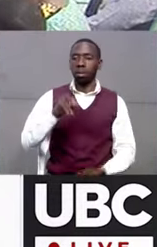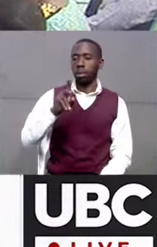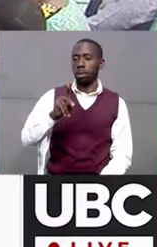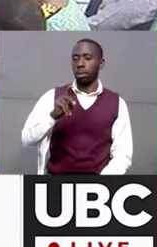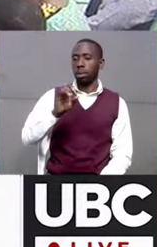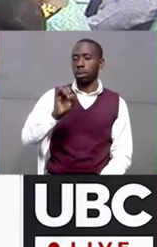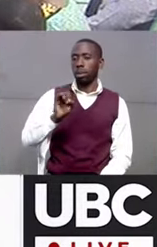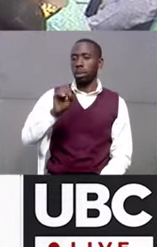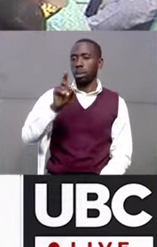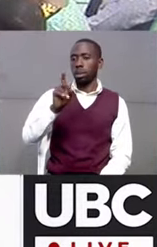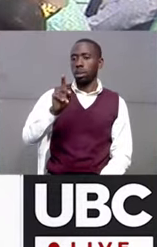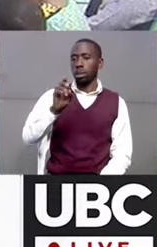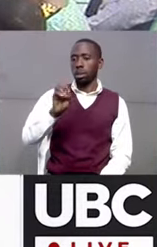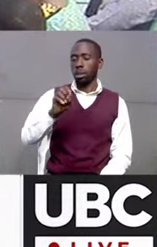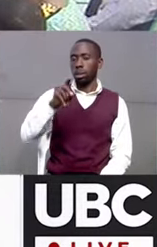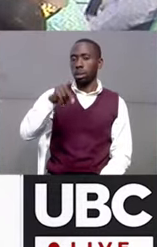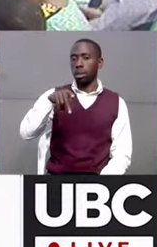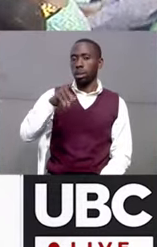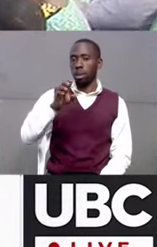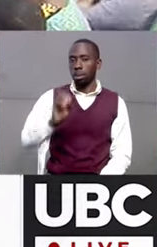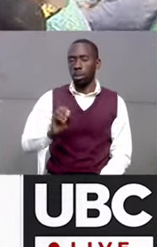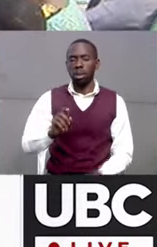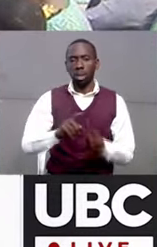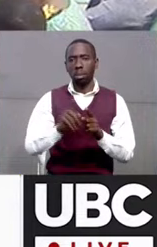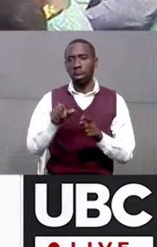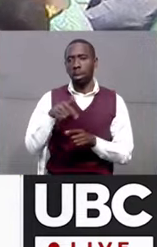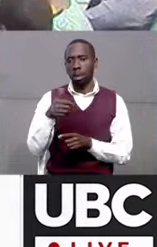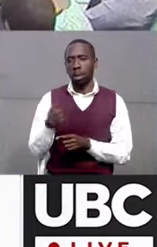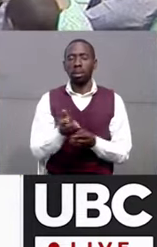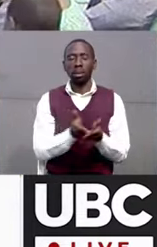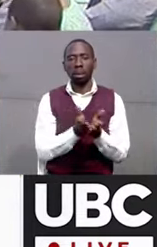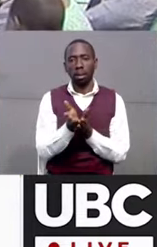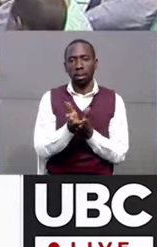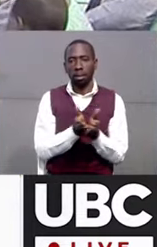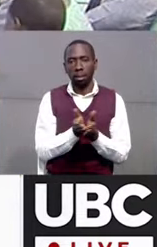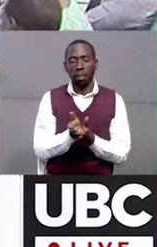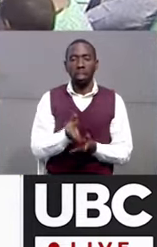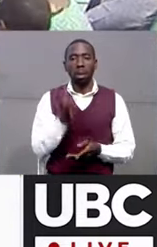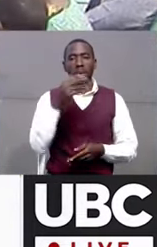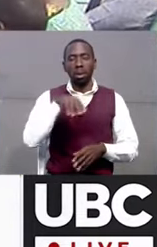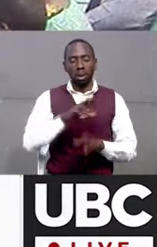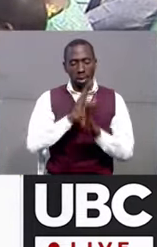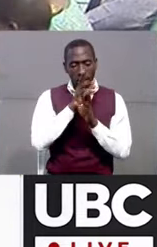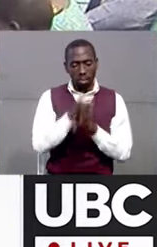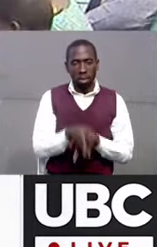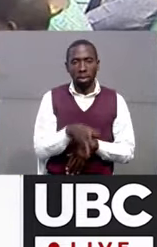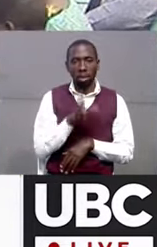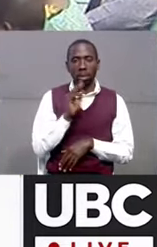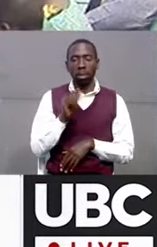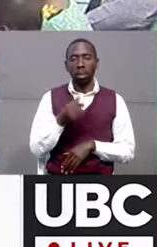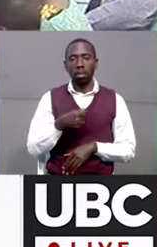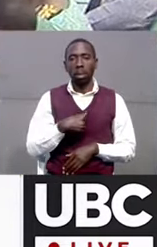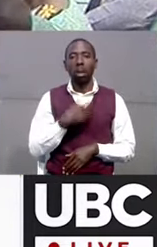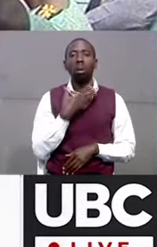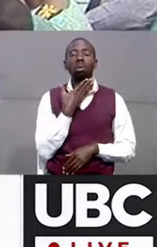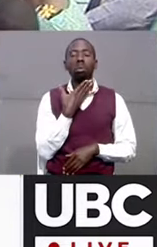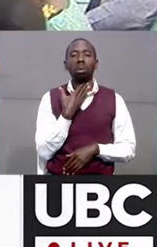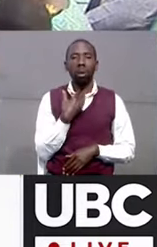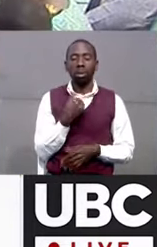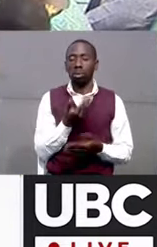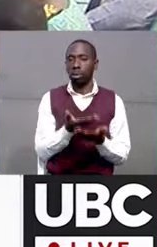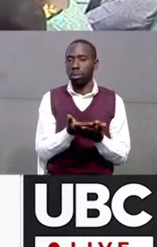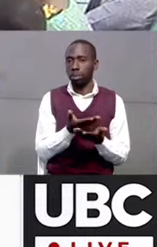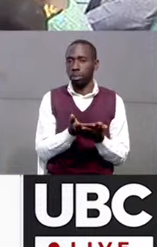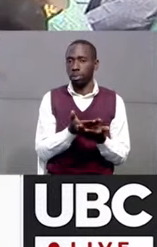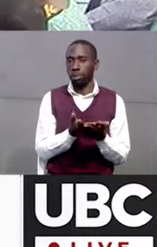that serve the tourism industry. So, Right Honorable Speaker, I would like to request